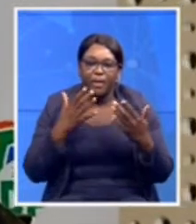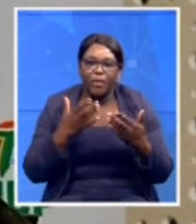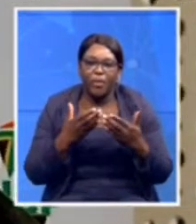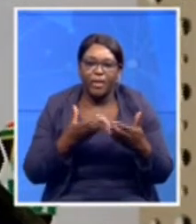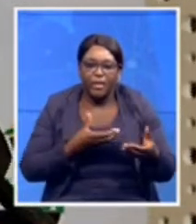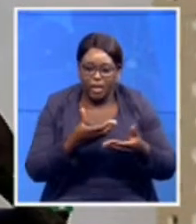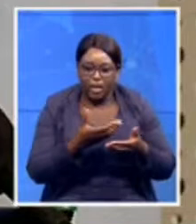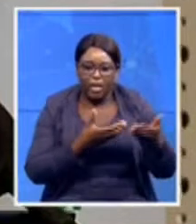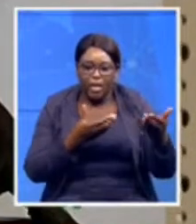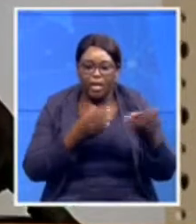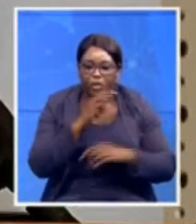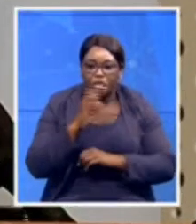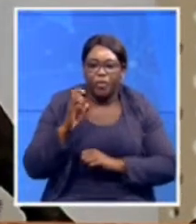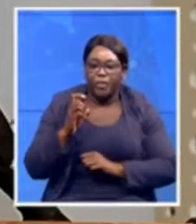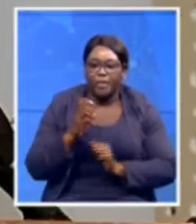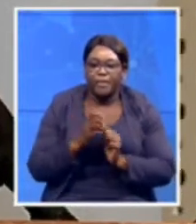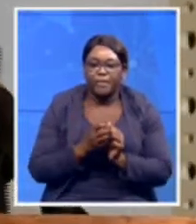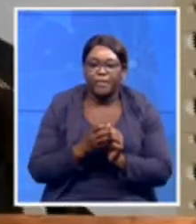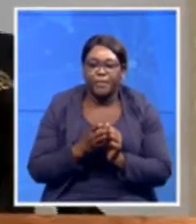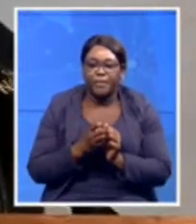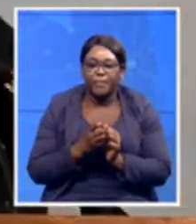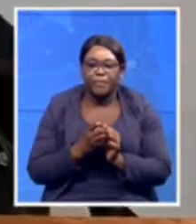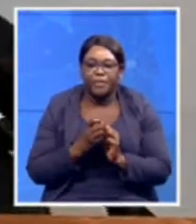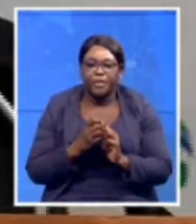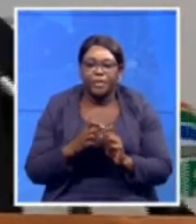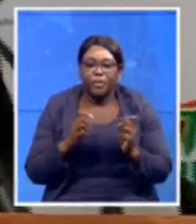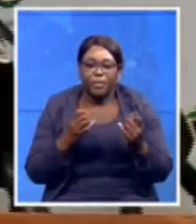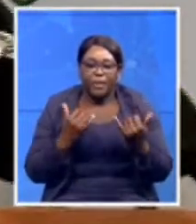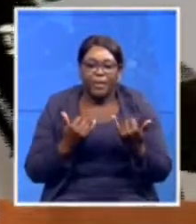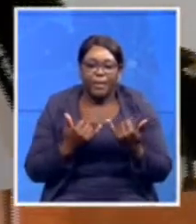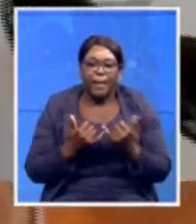out. Thank you.